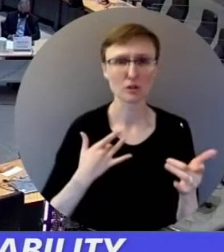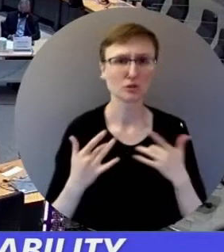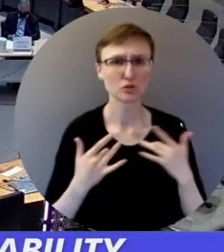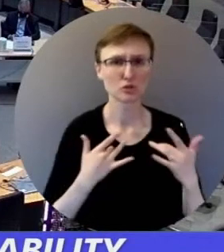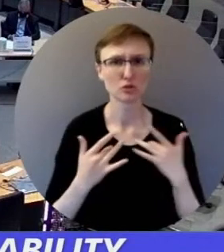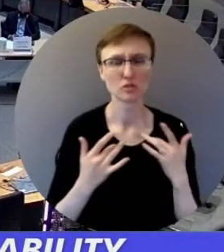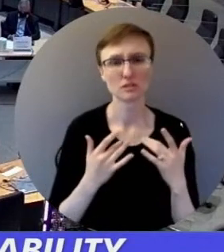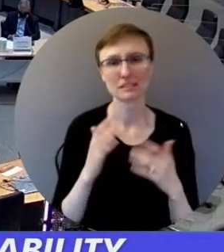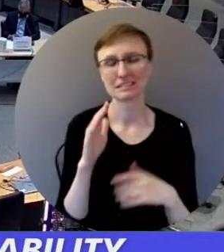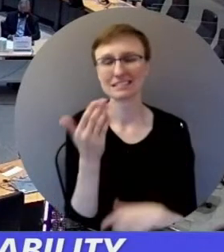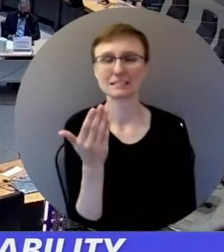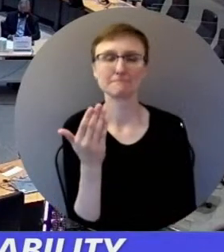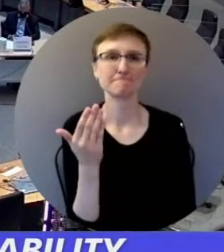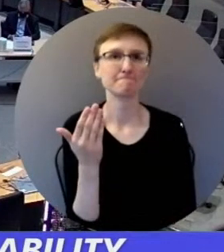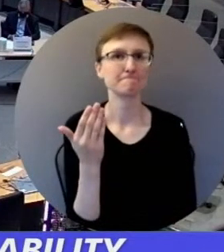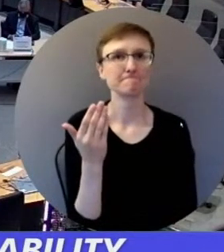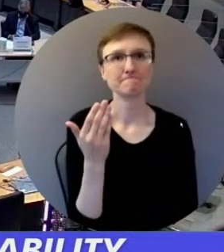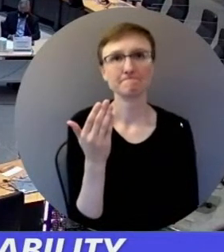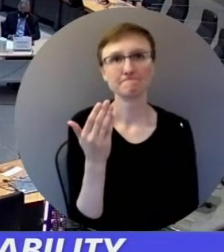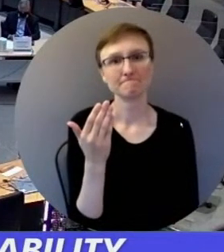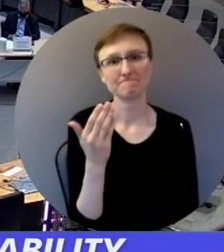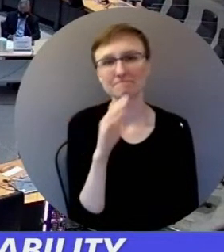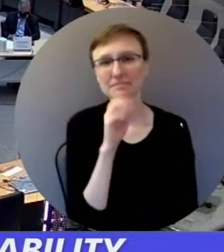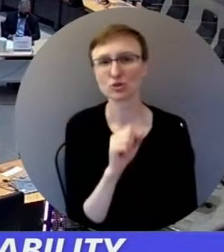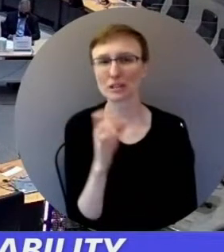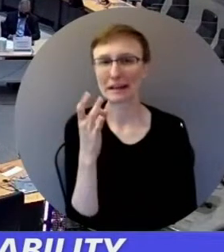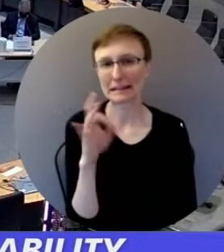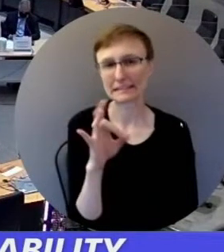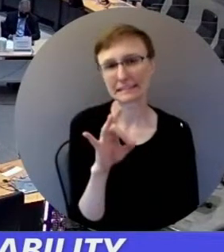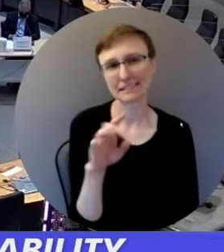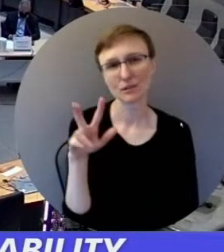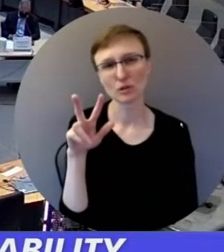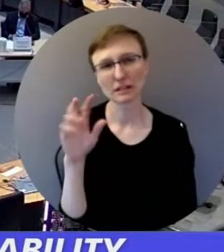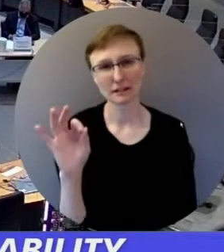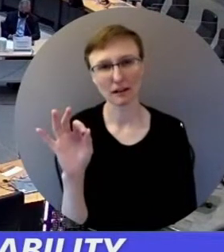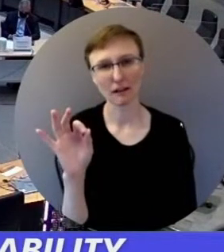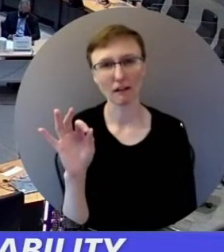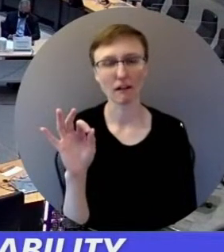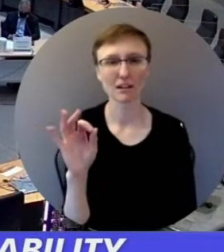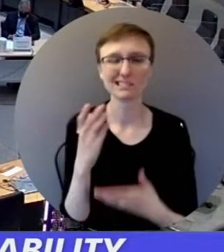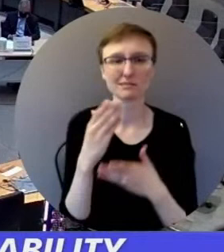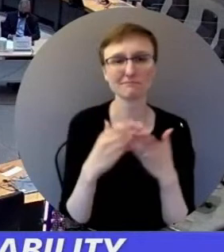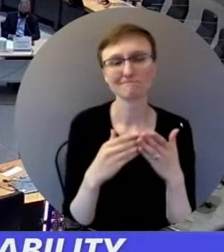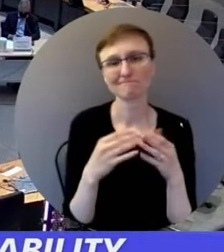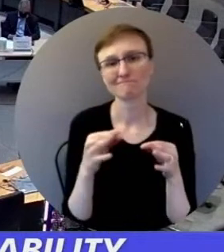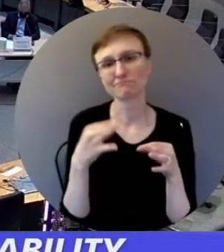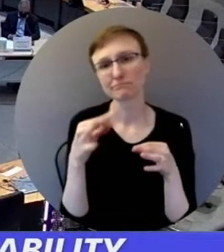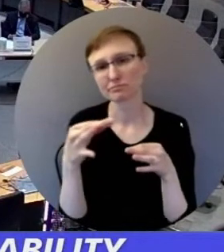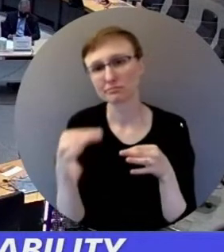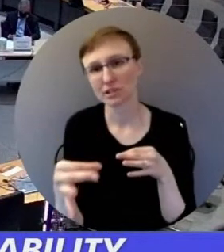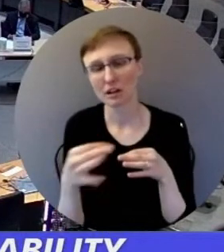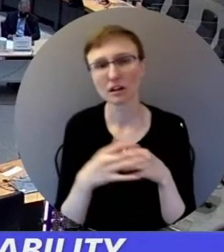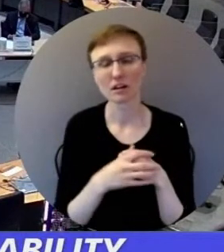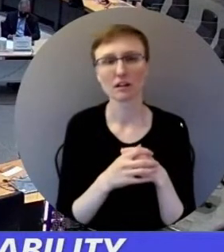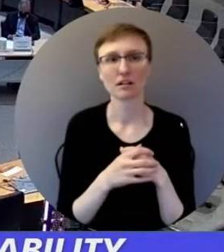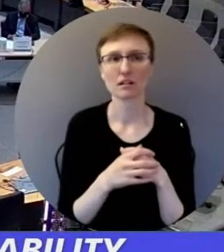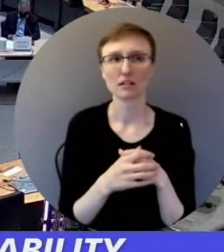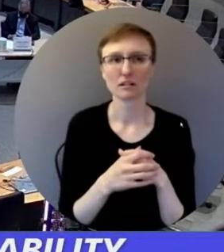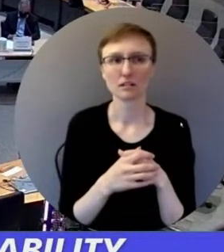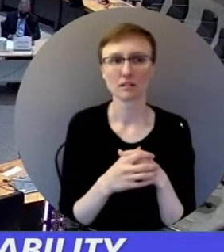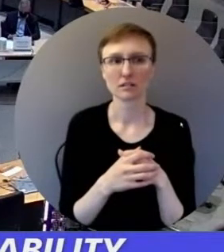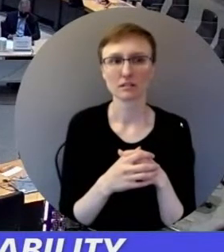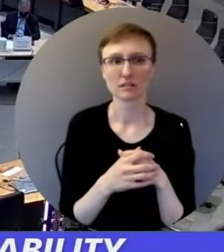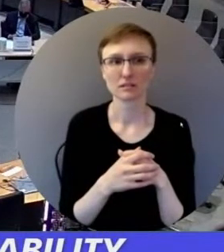lagging among the 18 to 39 age group. Of course, it is I believe, the